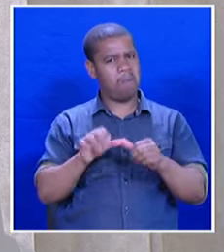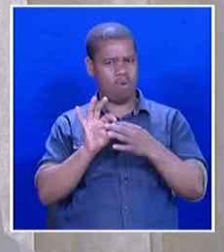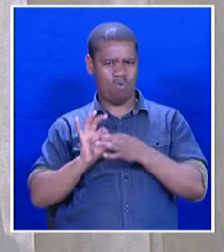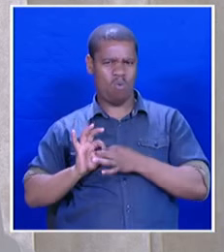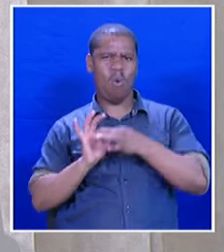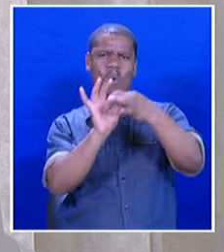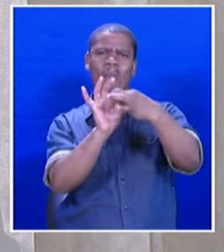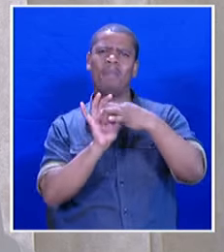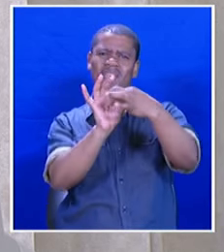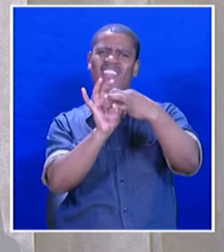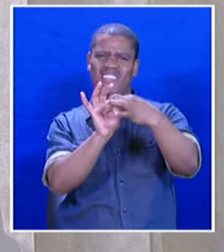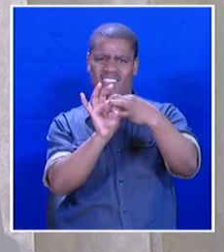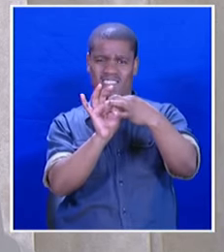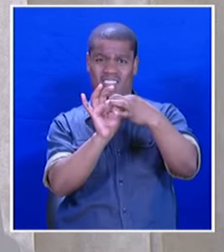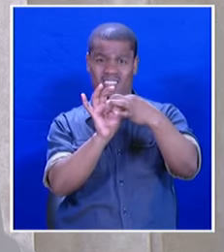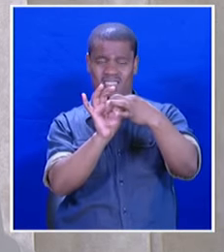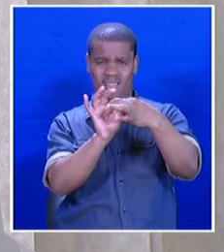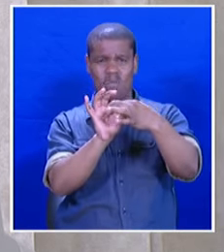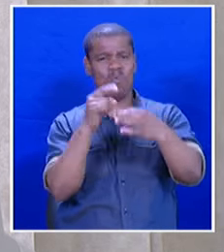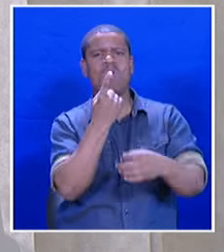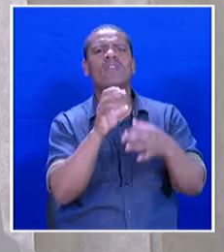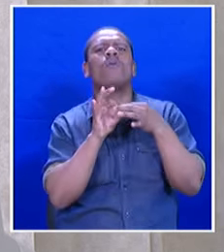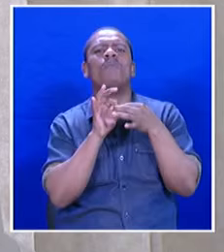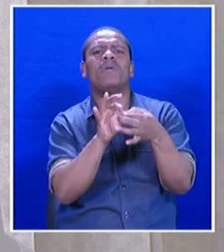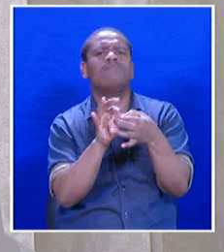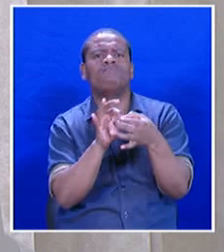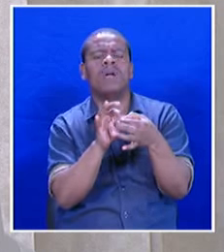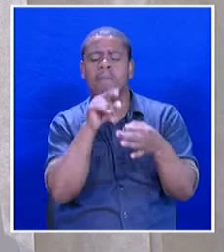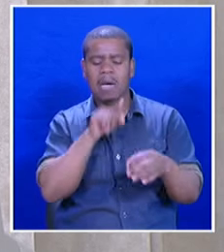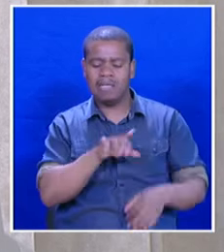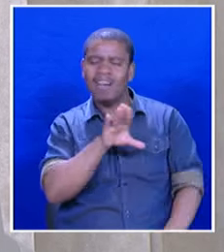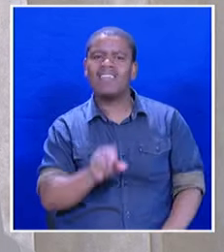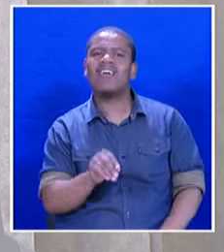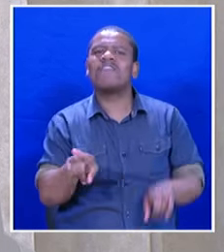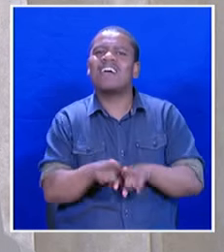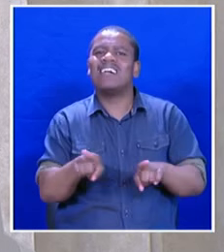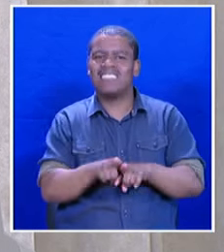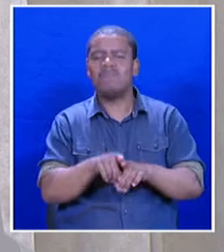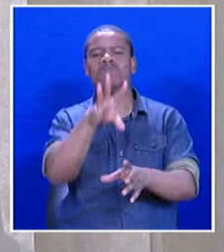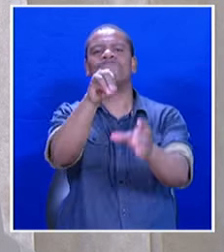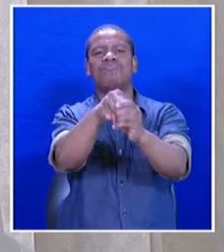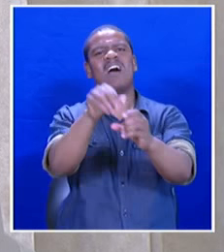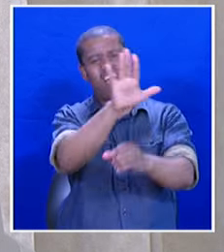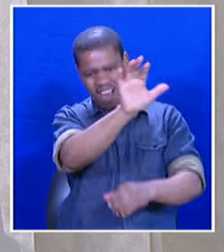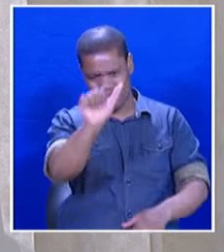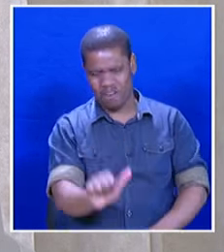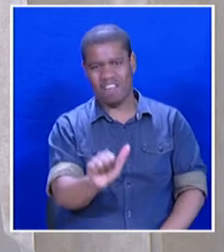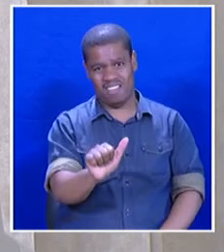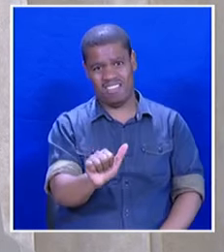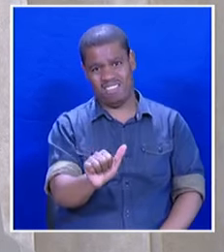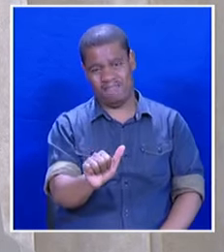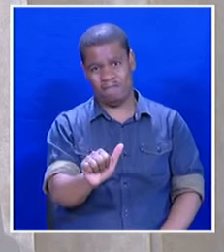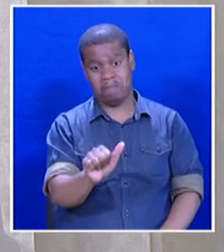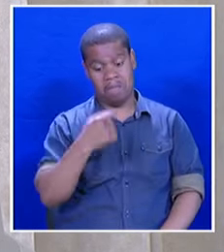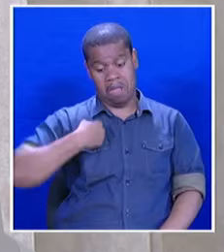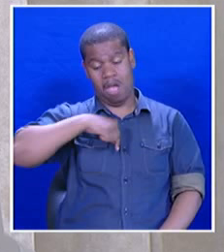but we are Africa. We are part of the African continent. And our commitment to